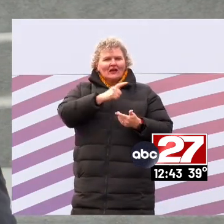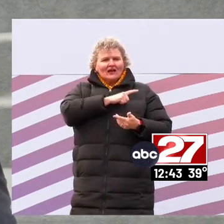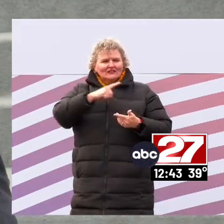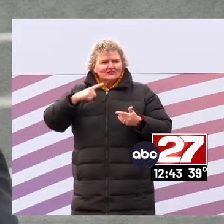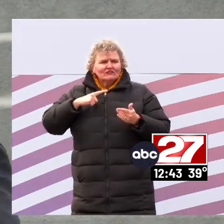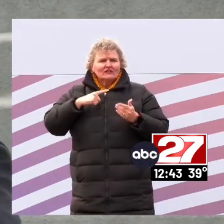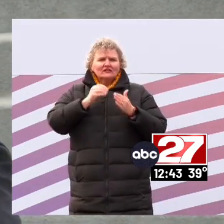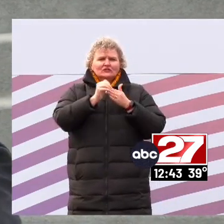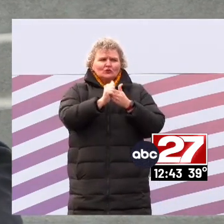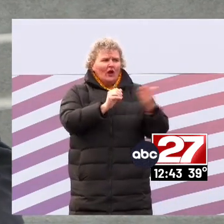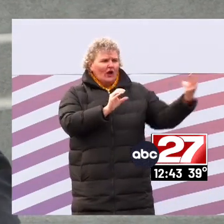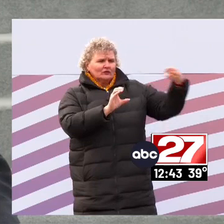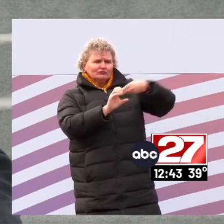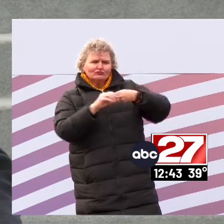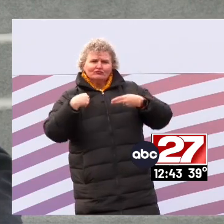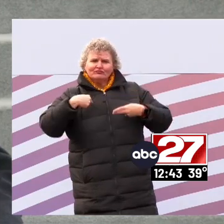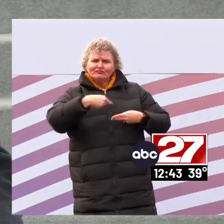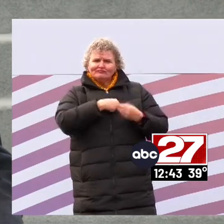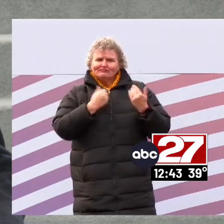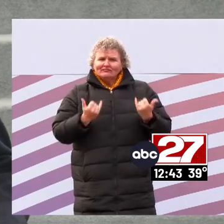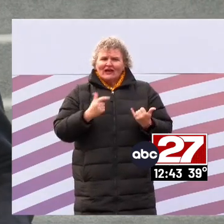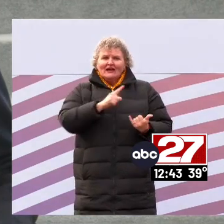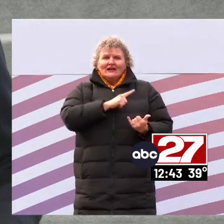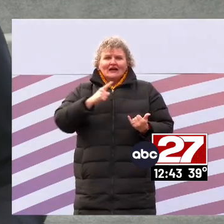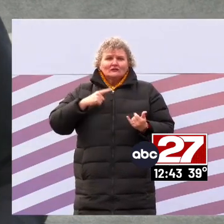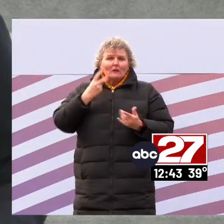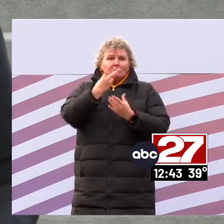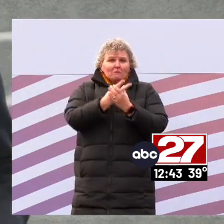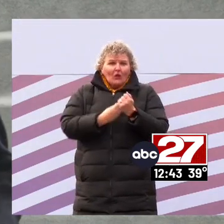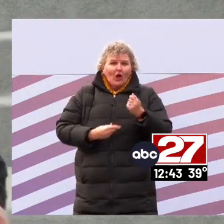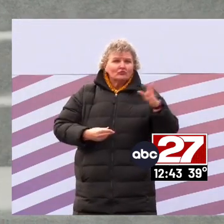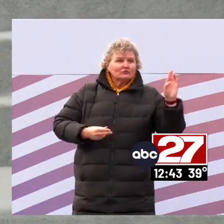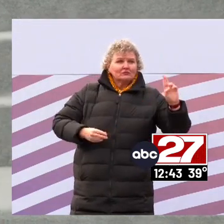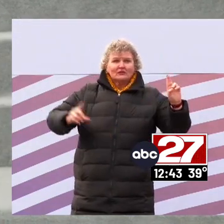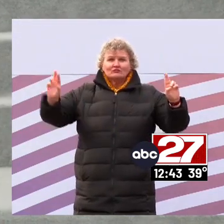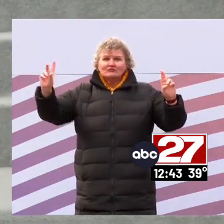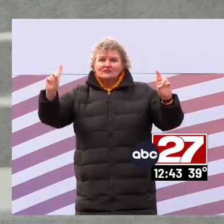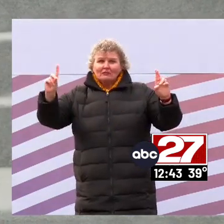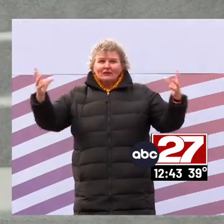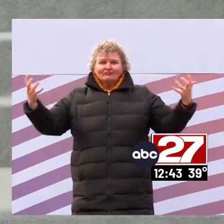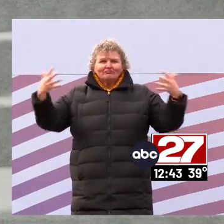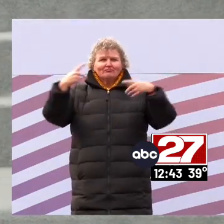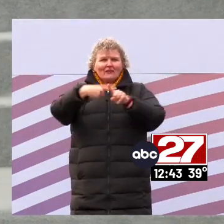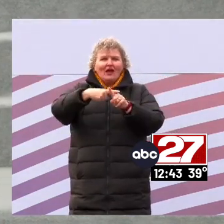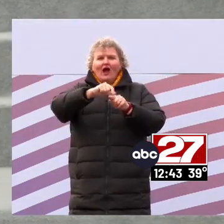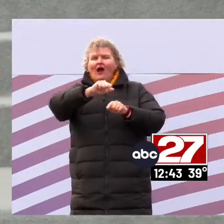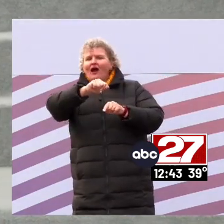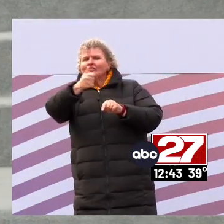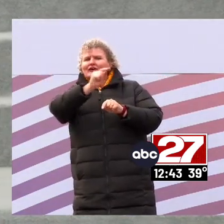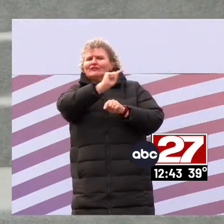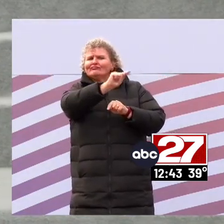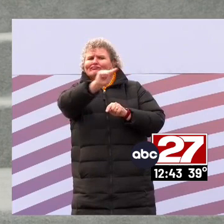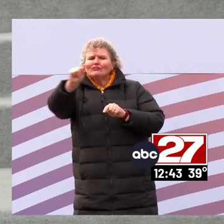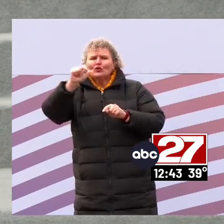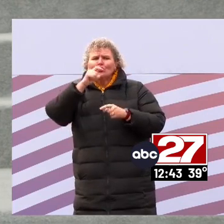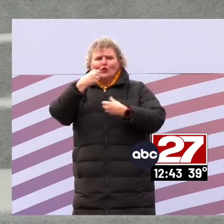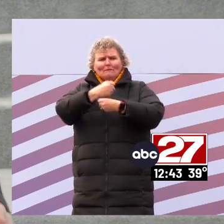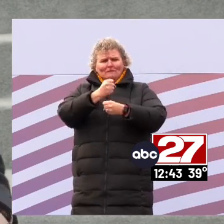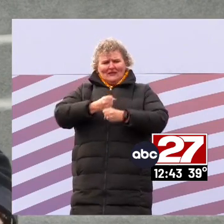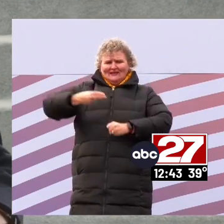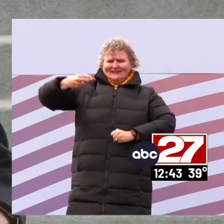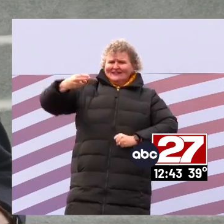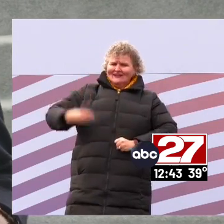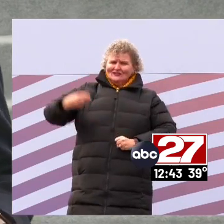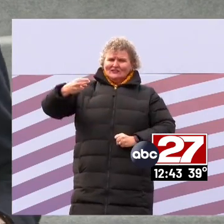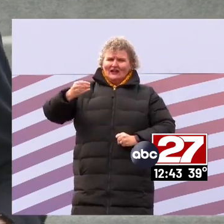legislators of both parties, along with another history maker, President Pro Tem Ward. I'm grateful